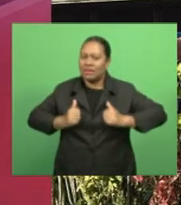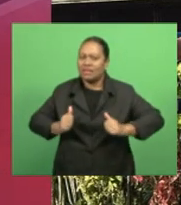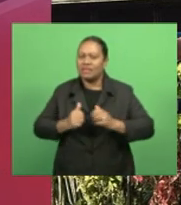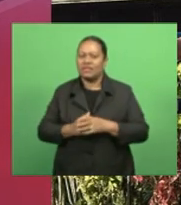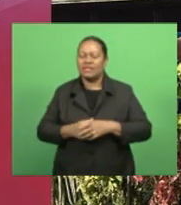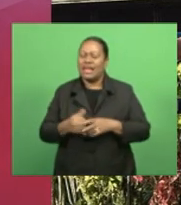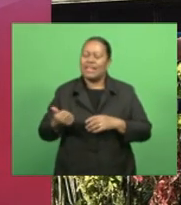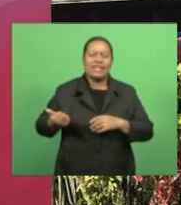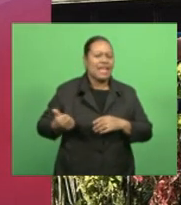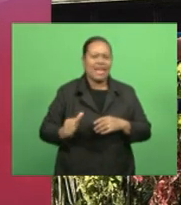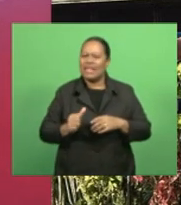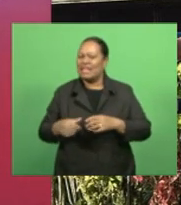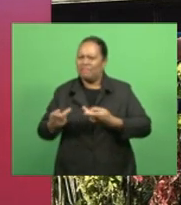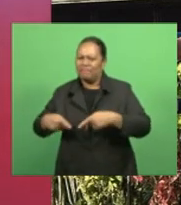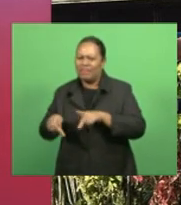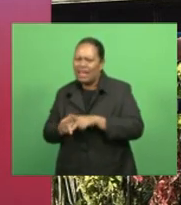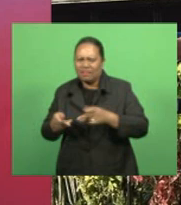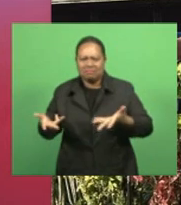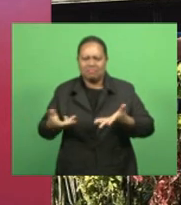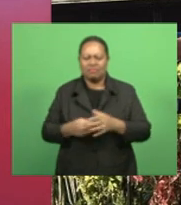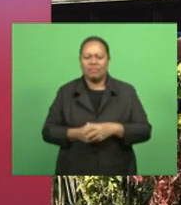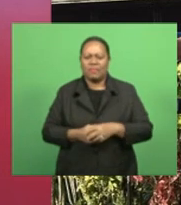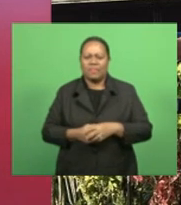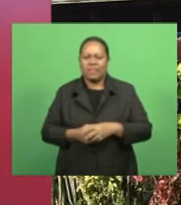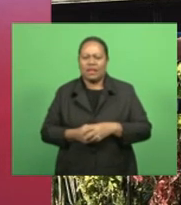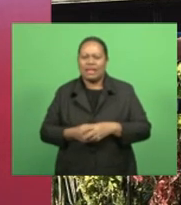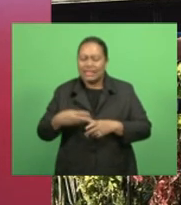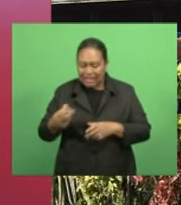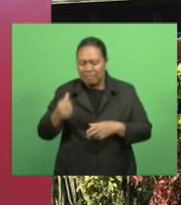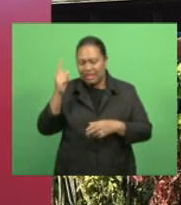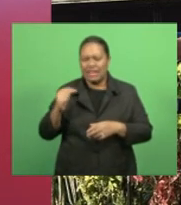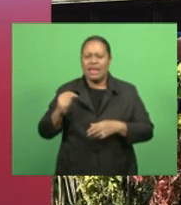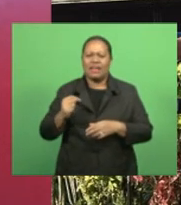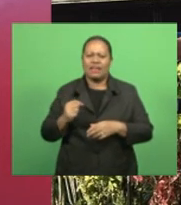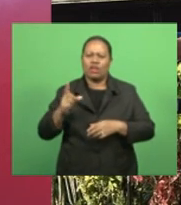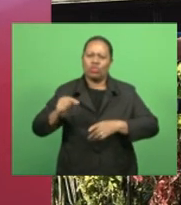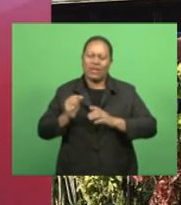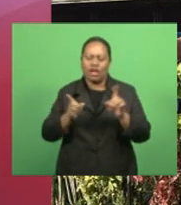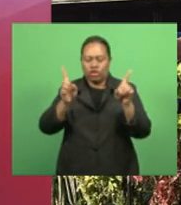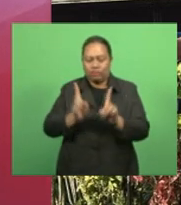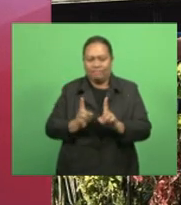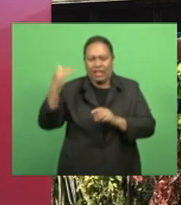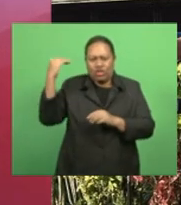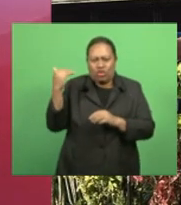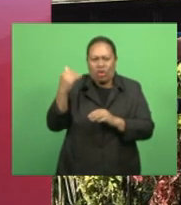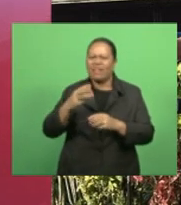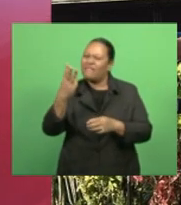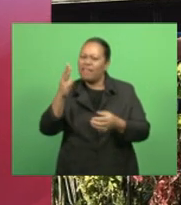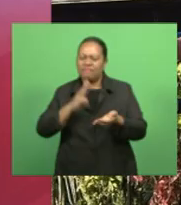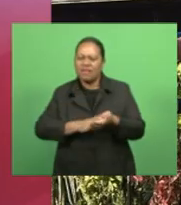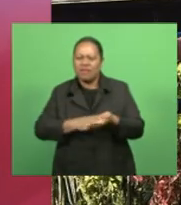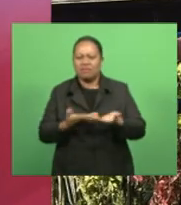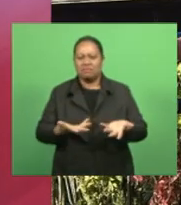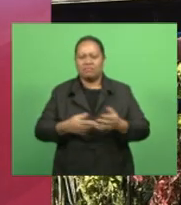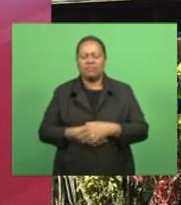in any kind of fashion. Some are able to practice at very, very short distances, sort of 5 meters, in which case you're